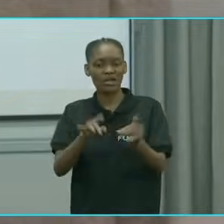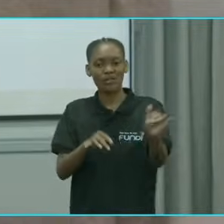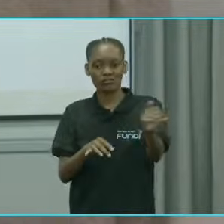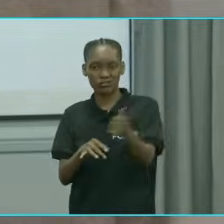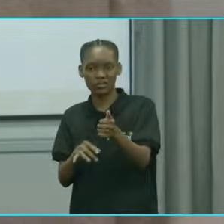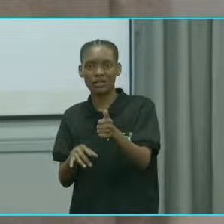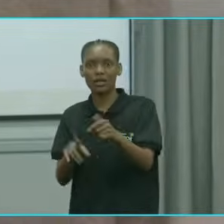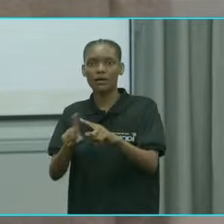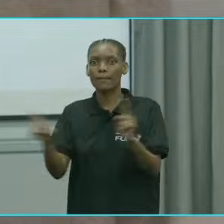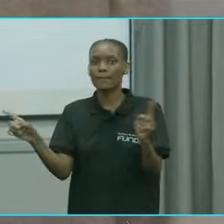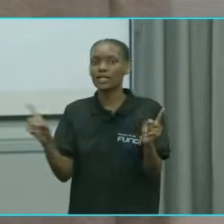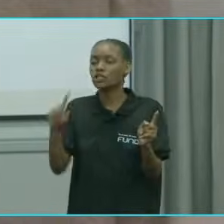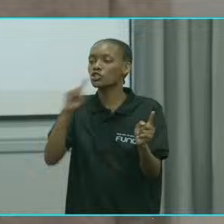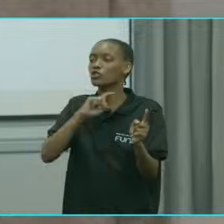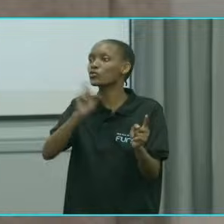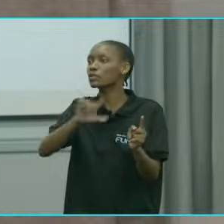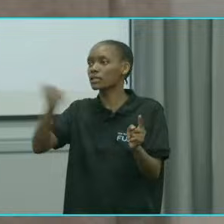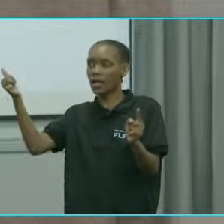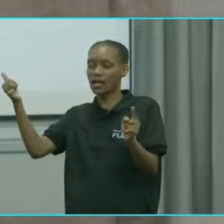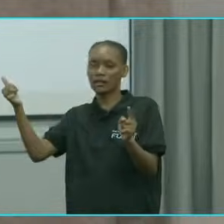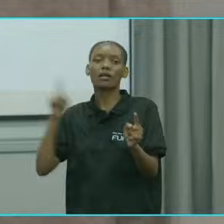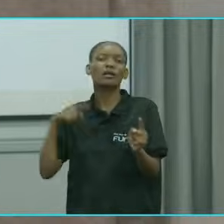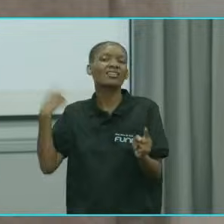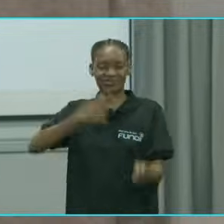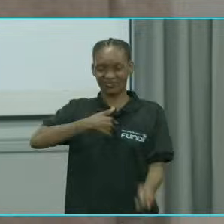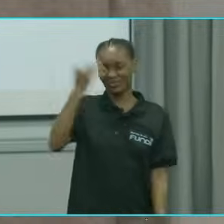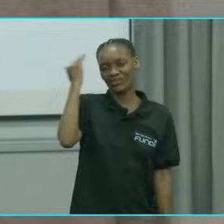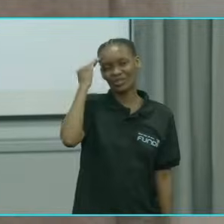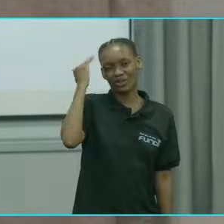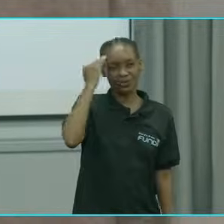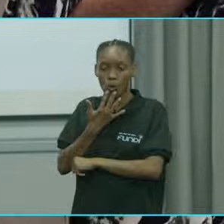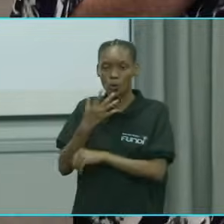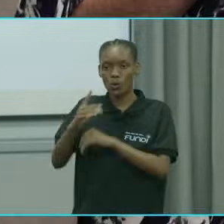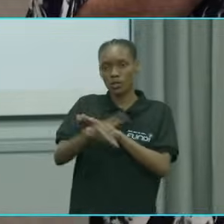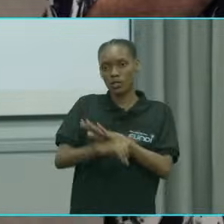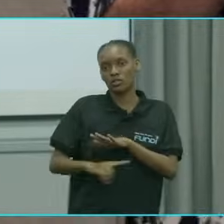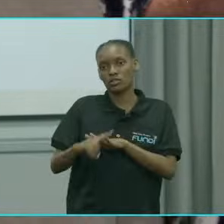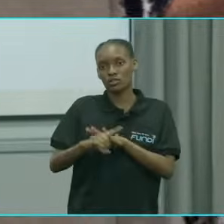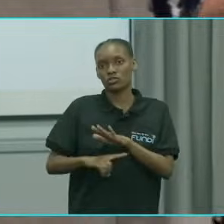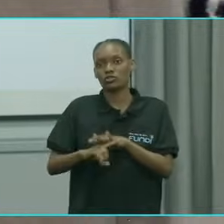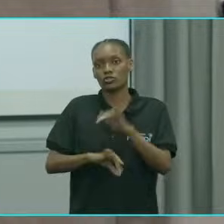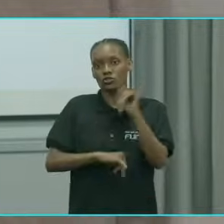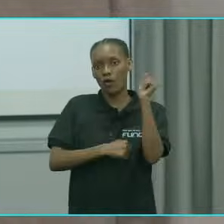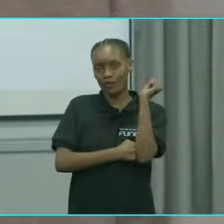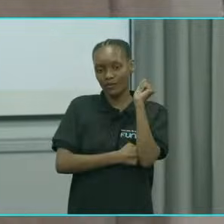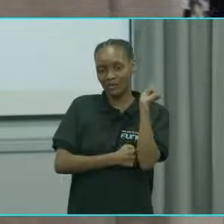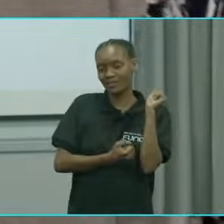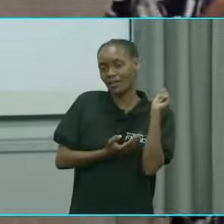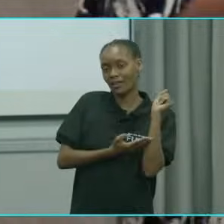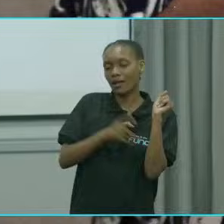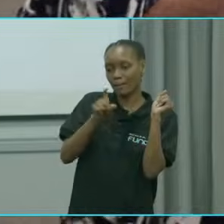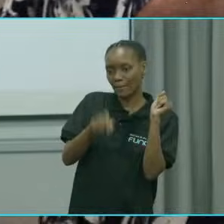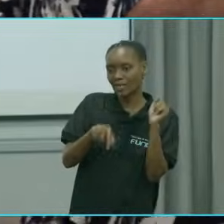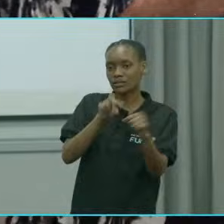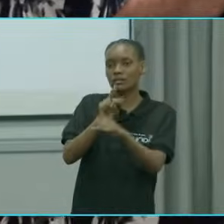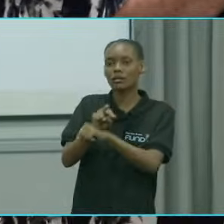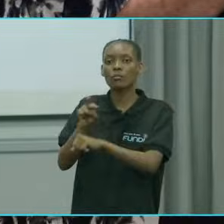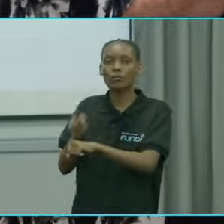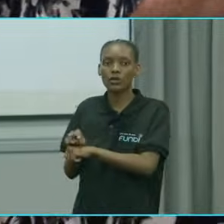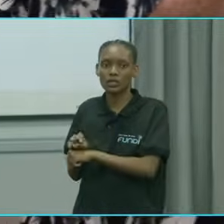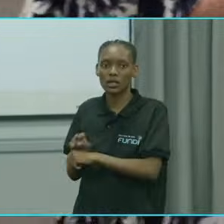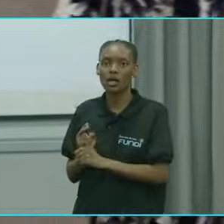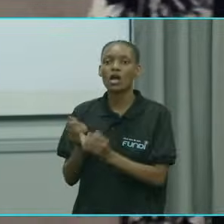happening. We know that's happening in all our provinces. We have officials there to go and have a